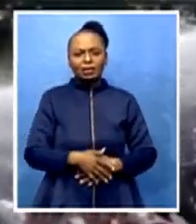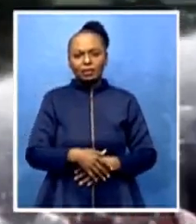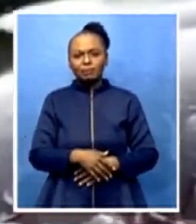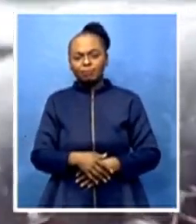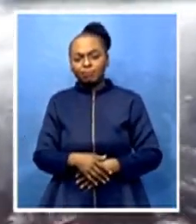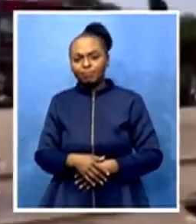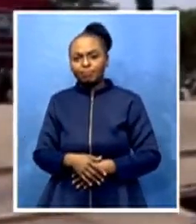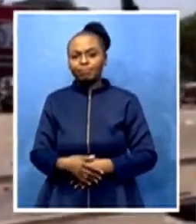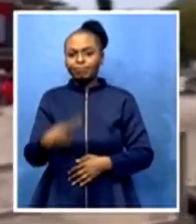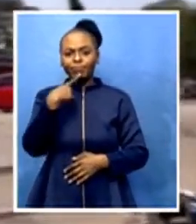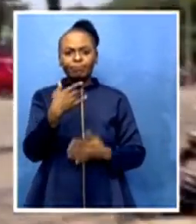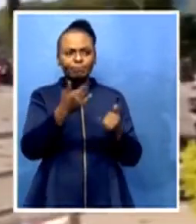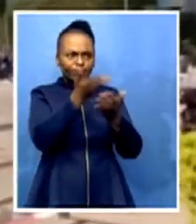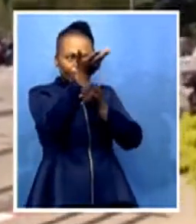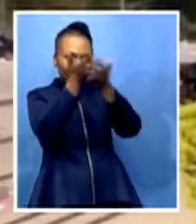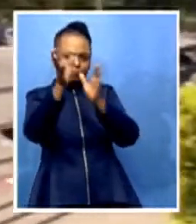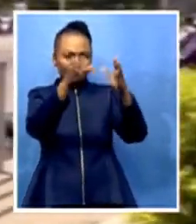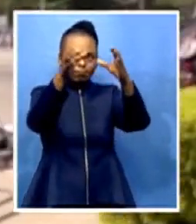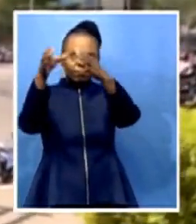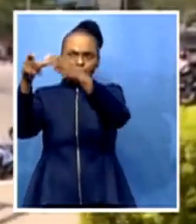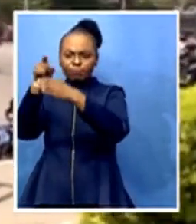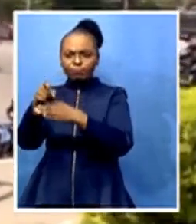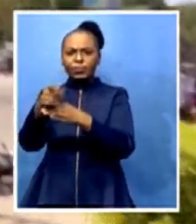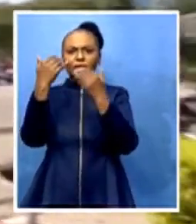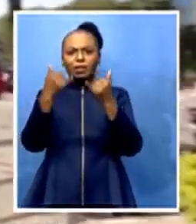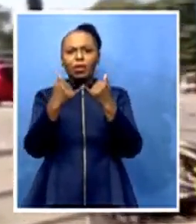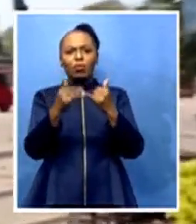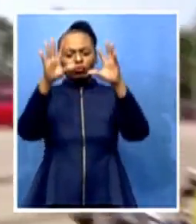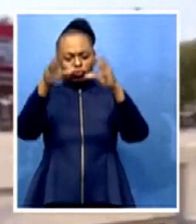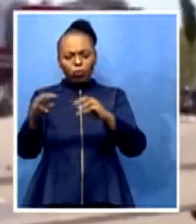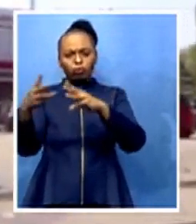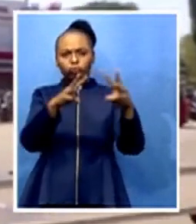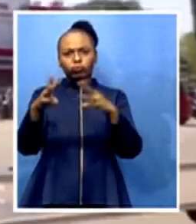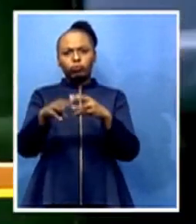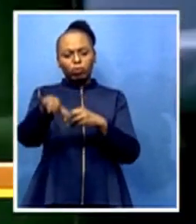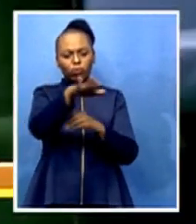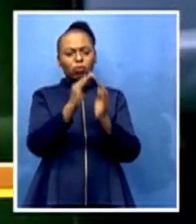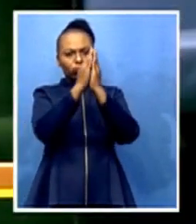de-escalate tensions, but referred to the situation in Myanmar as an internal matter.